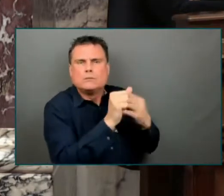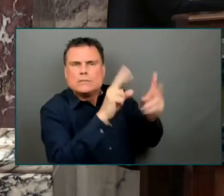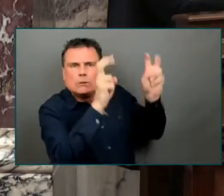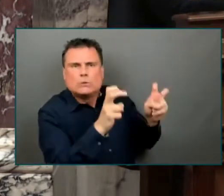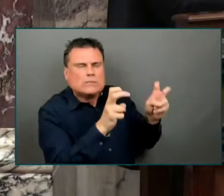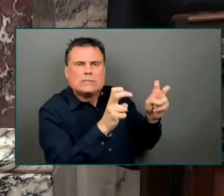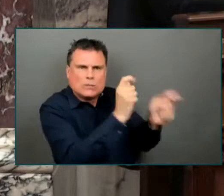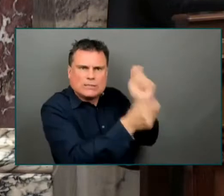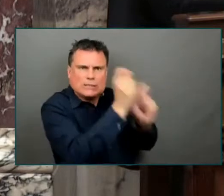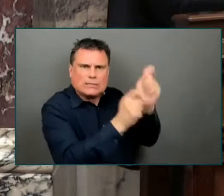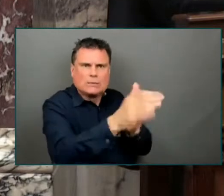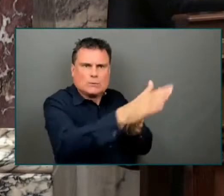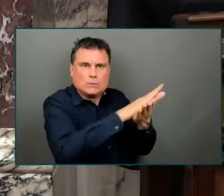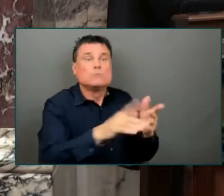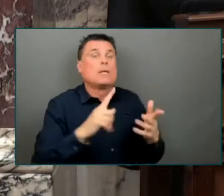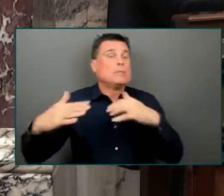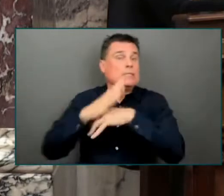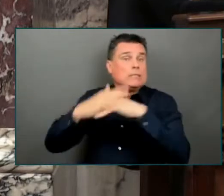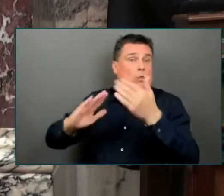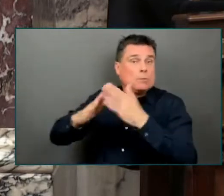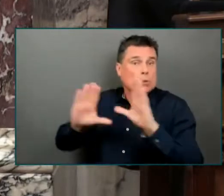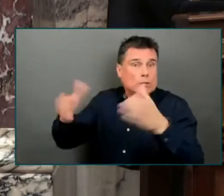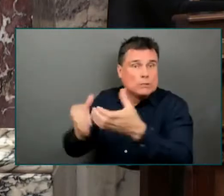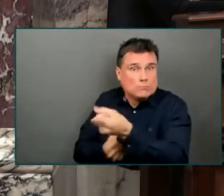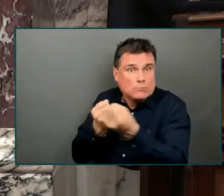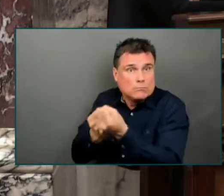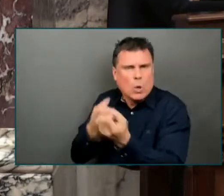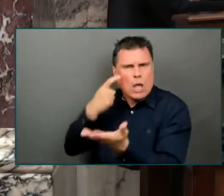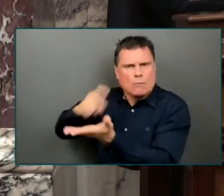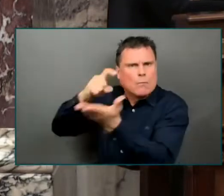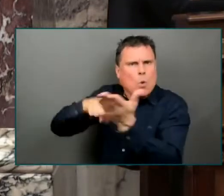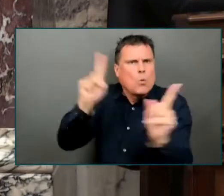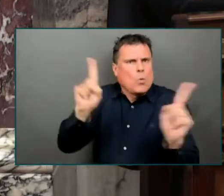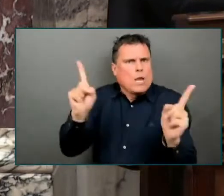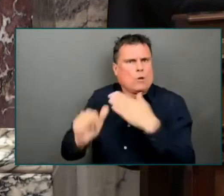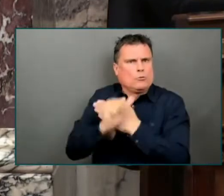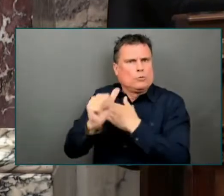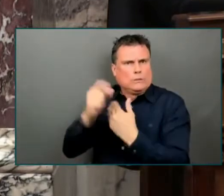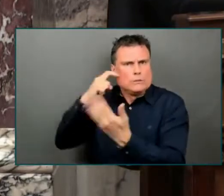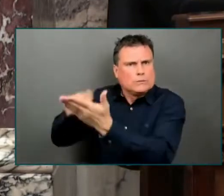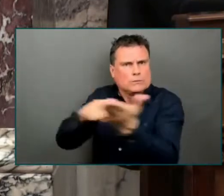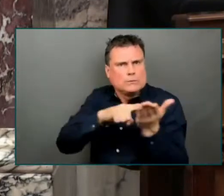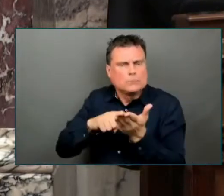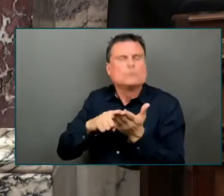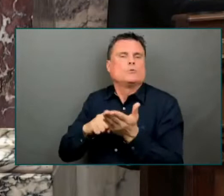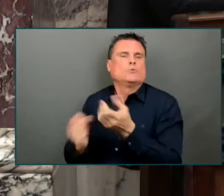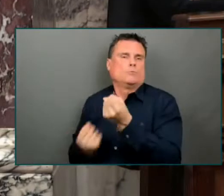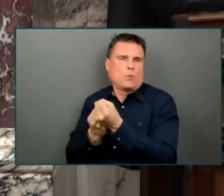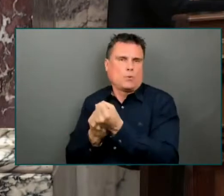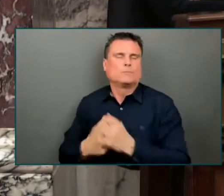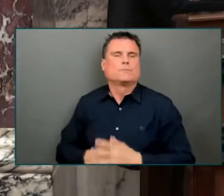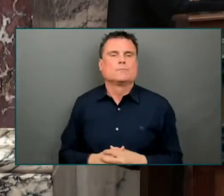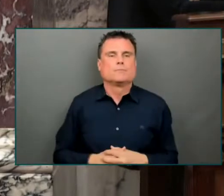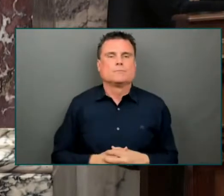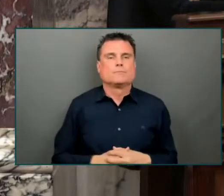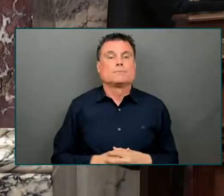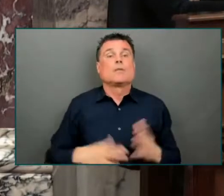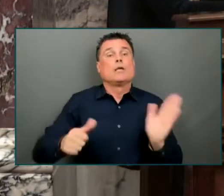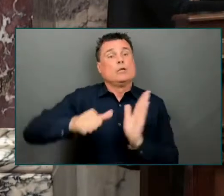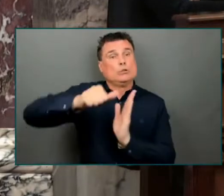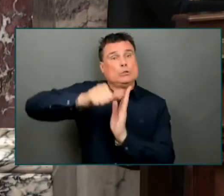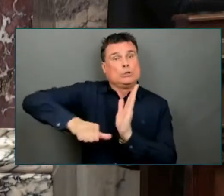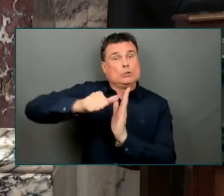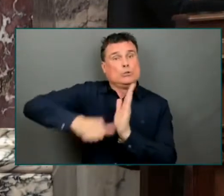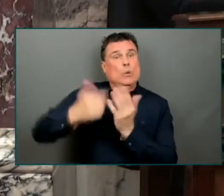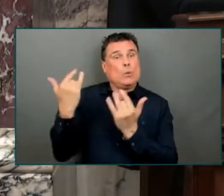surgery backlogs that were made worse by the pandemic, and it helps to deliver the diagnostic services people need more